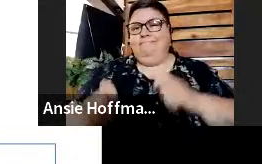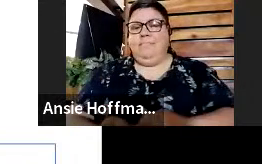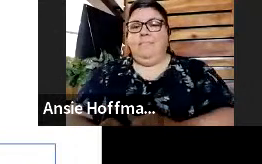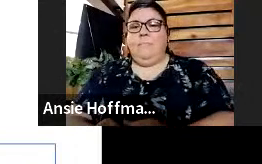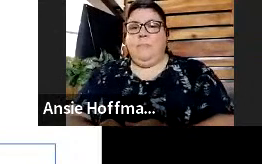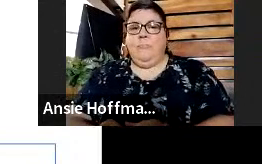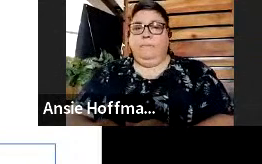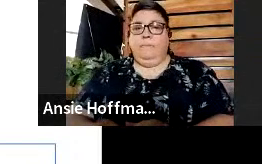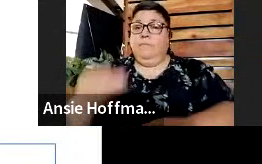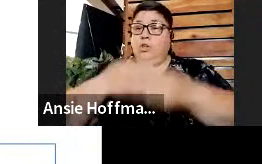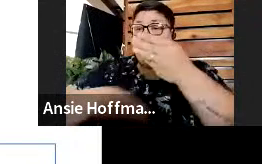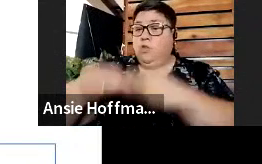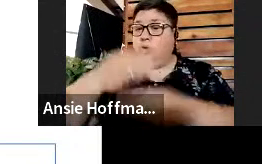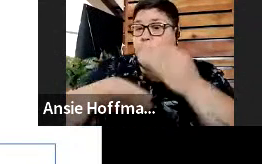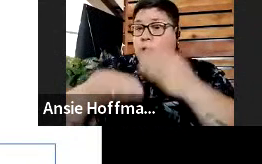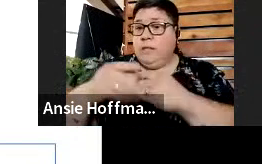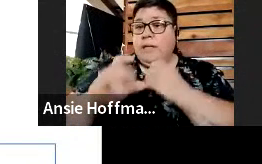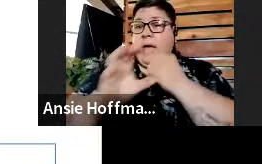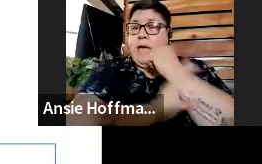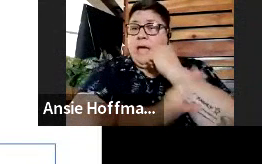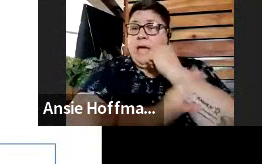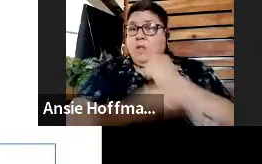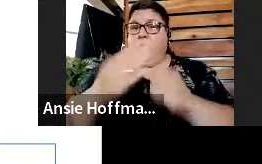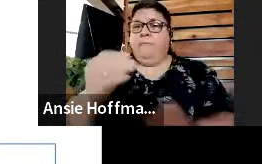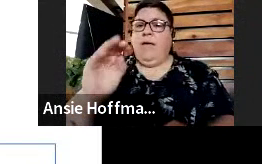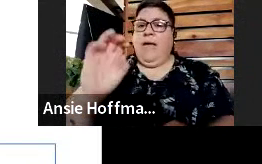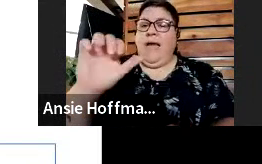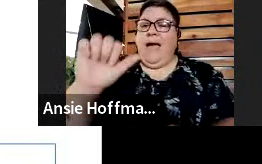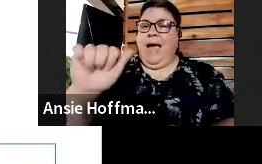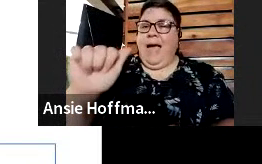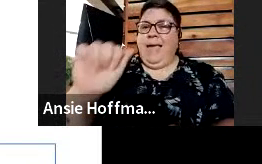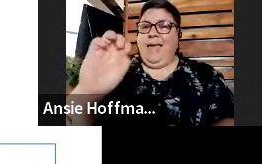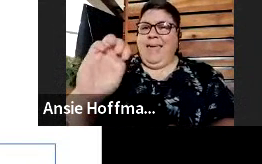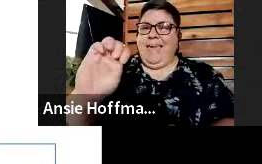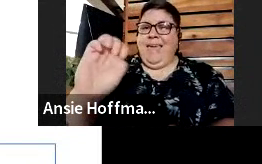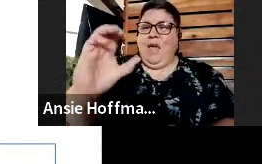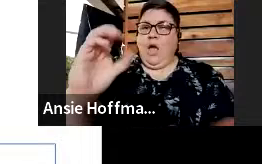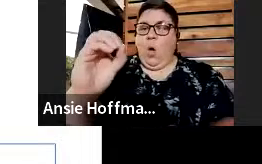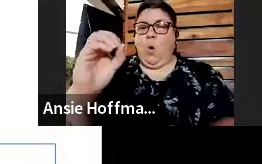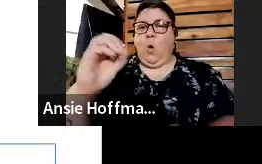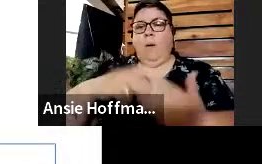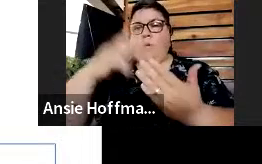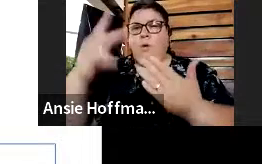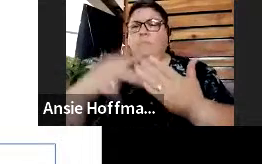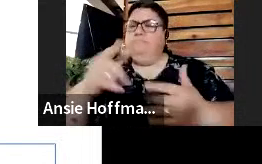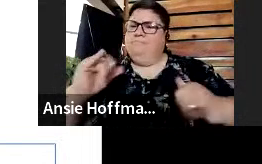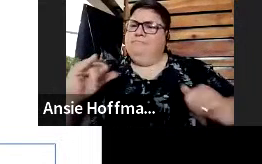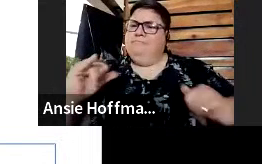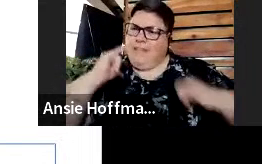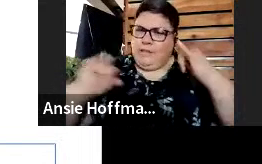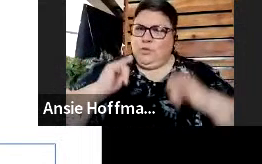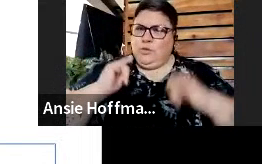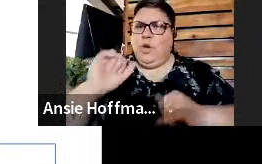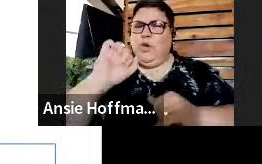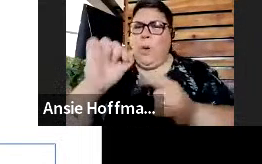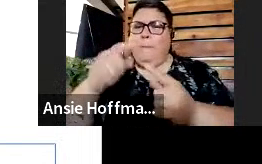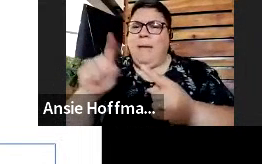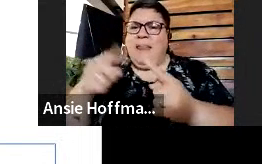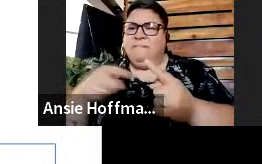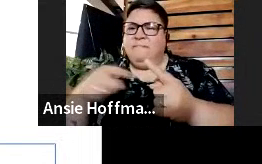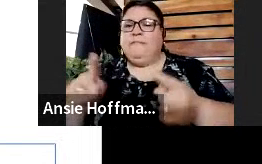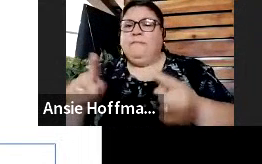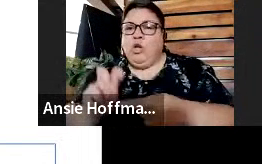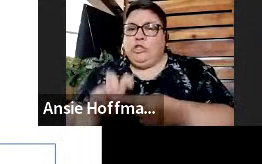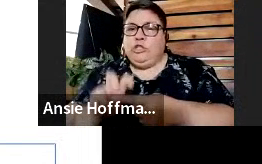traders accredited under an AEO program enjoy the benefits of jumping the queue.